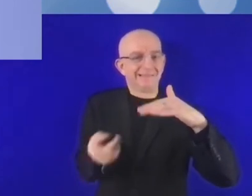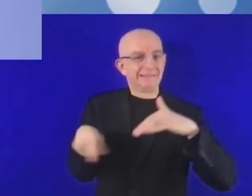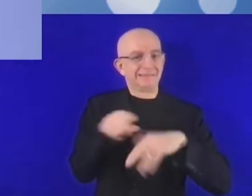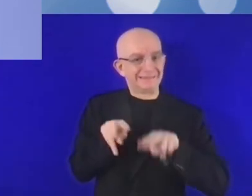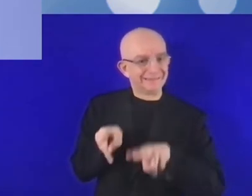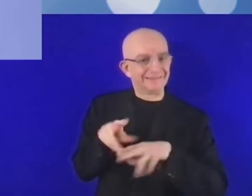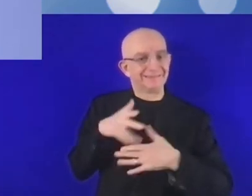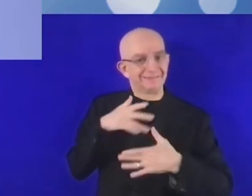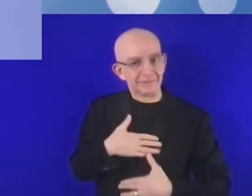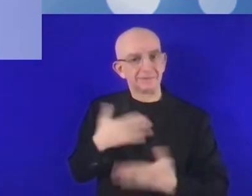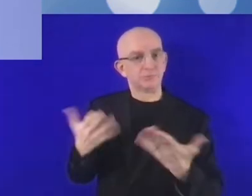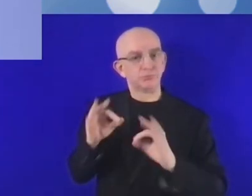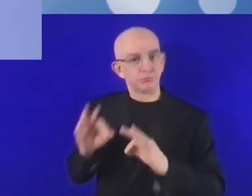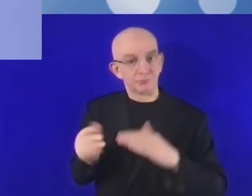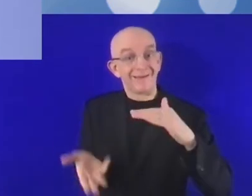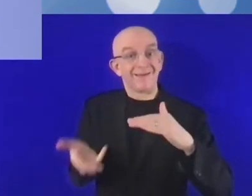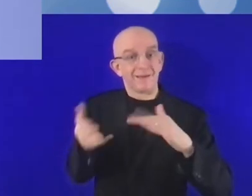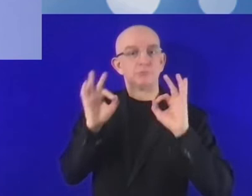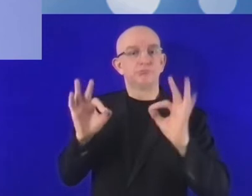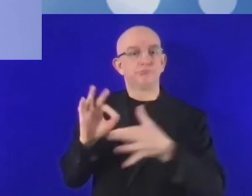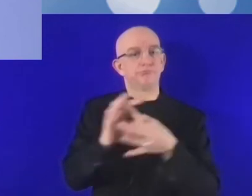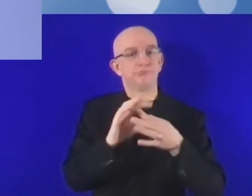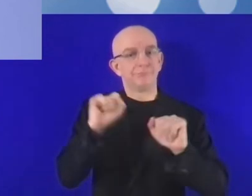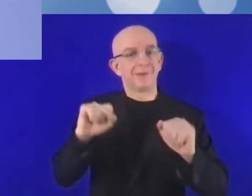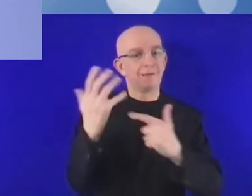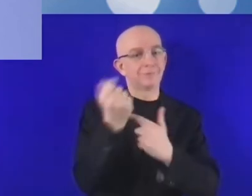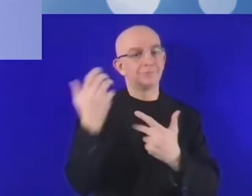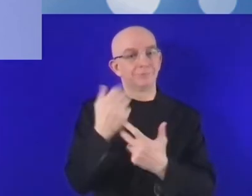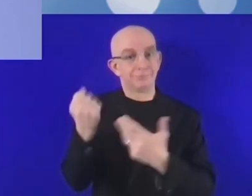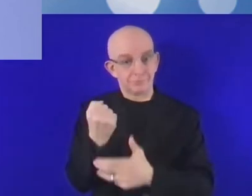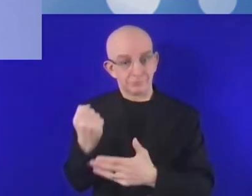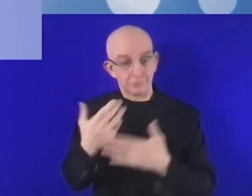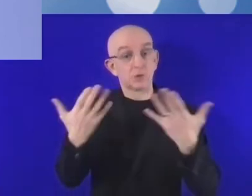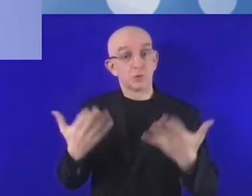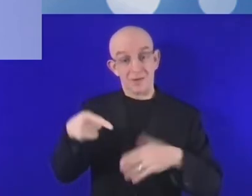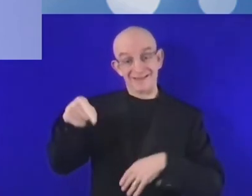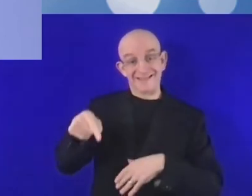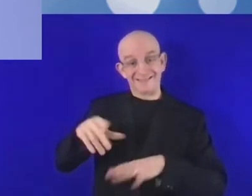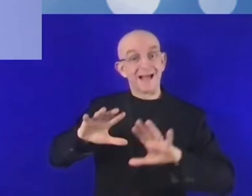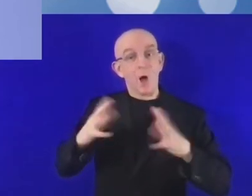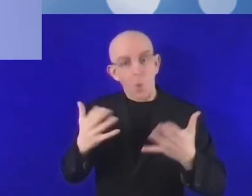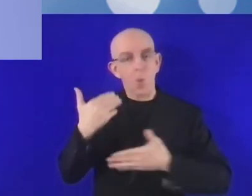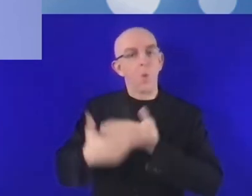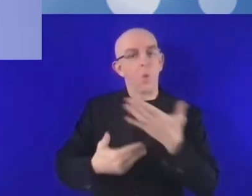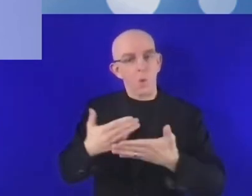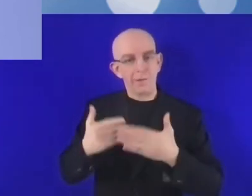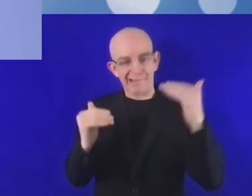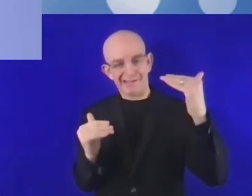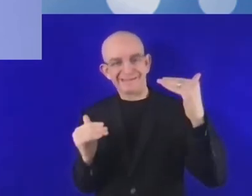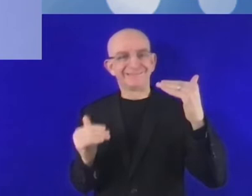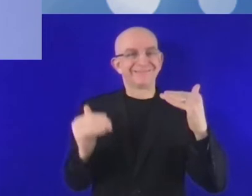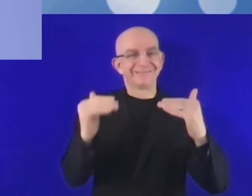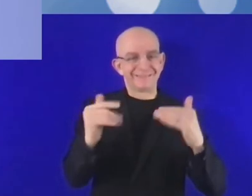investment gap in the ce region particularly the european commission together